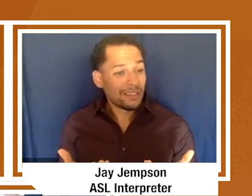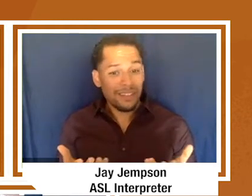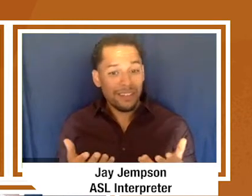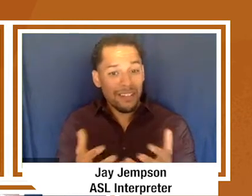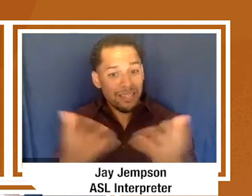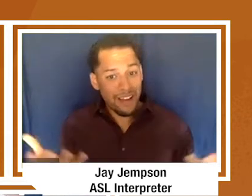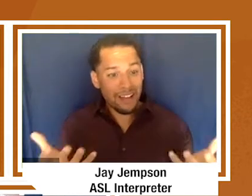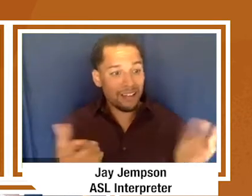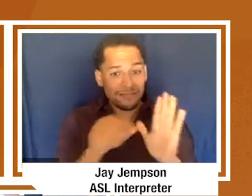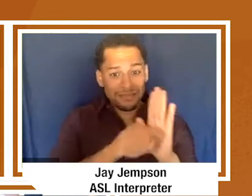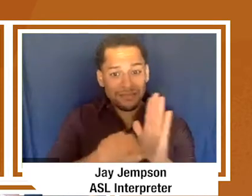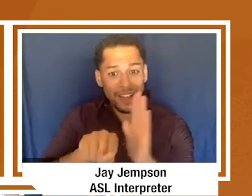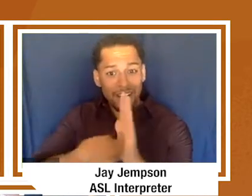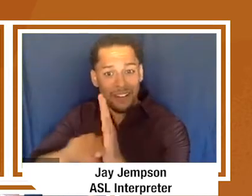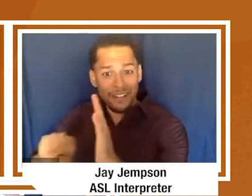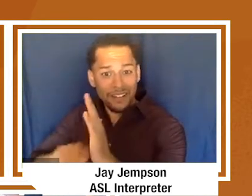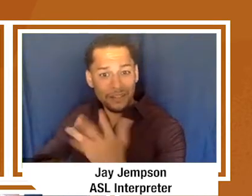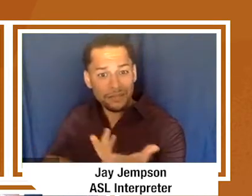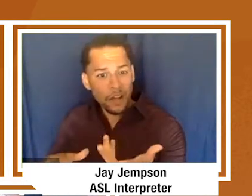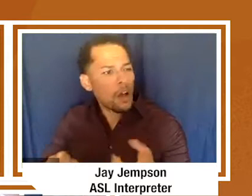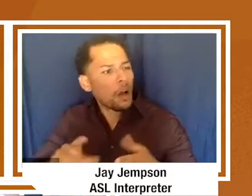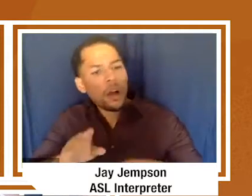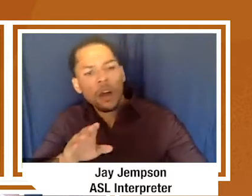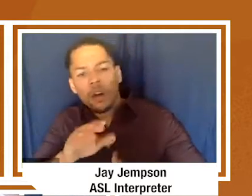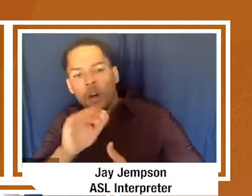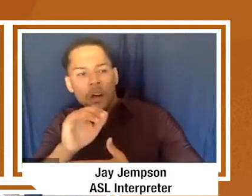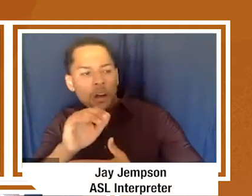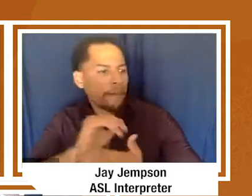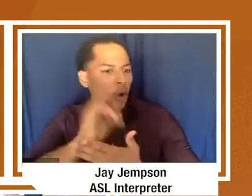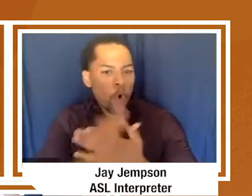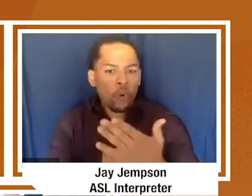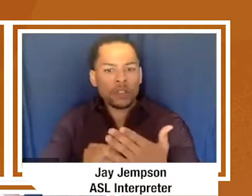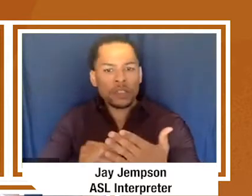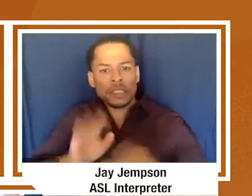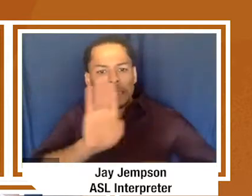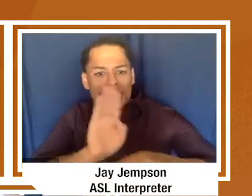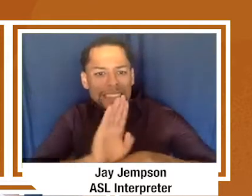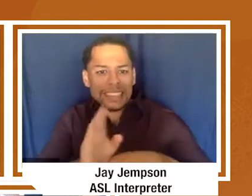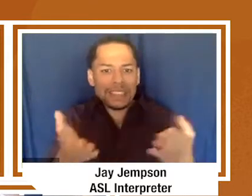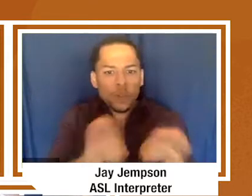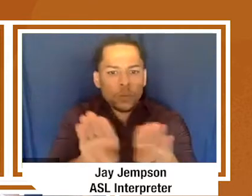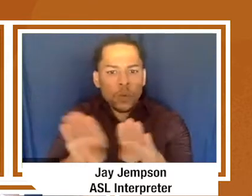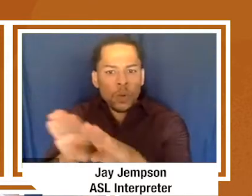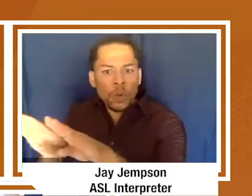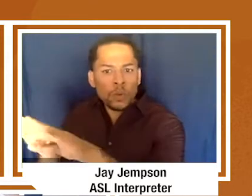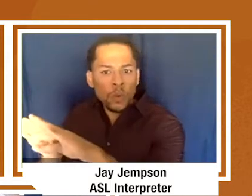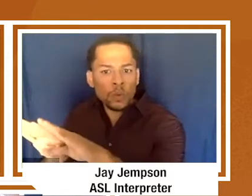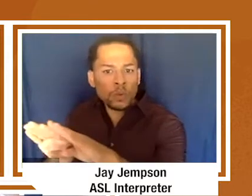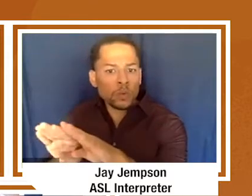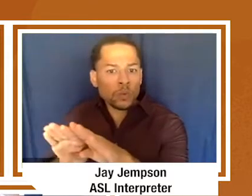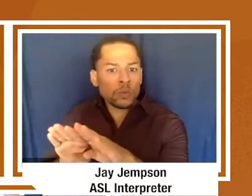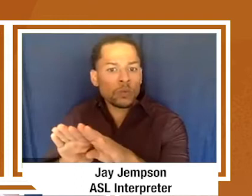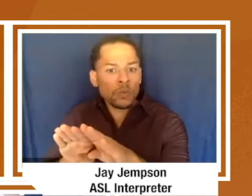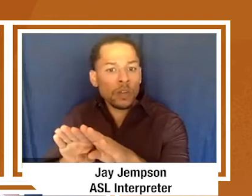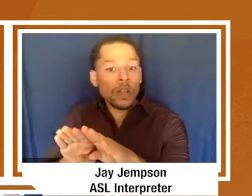downfall, unfortunately, or like a downfall in season for people, not necessarily their companies. Pray the best to them. But I know